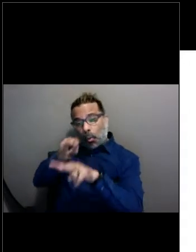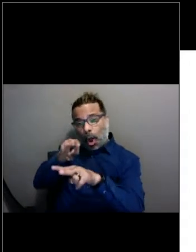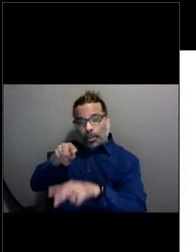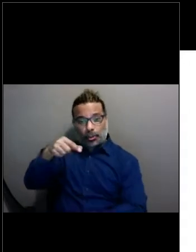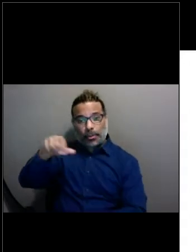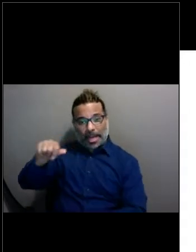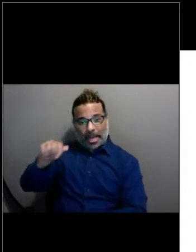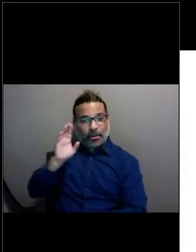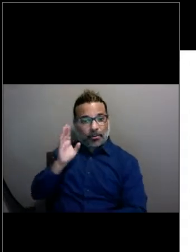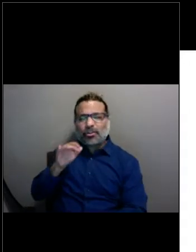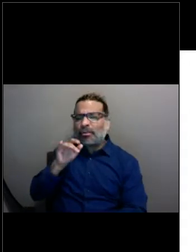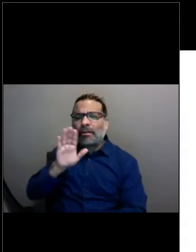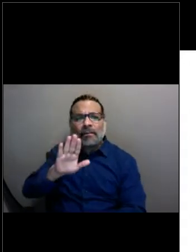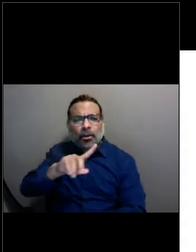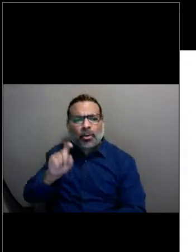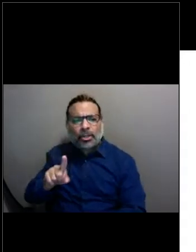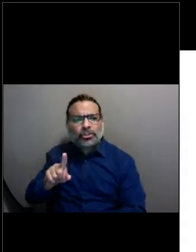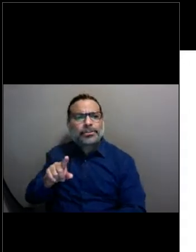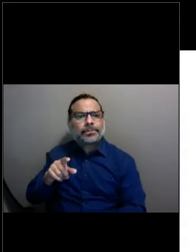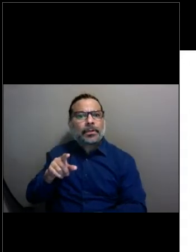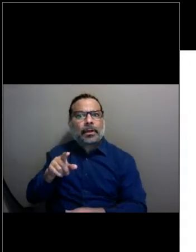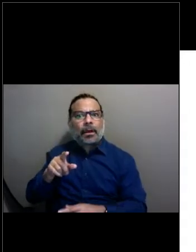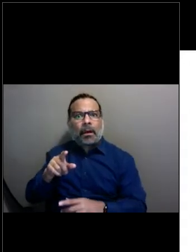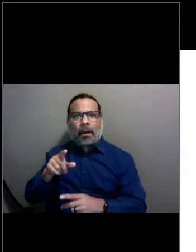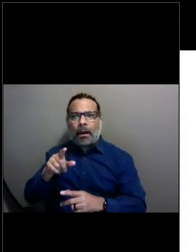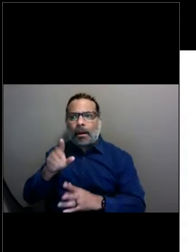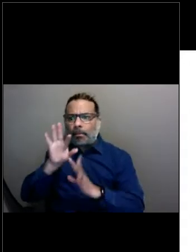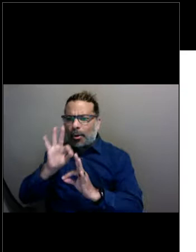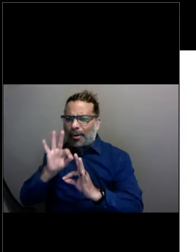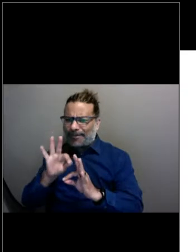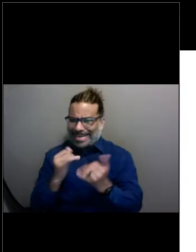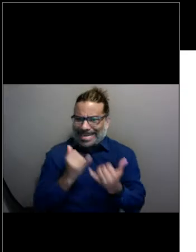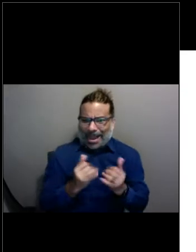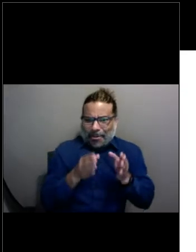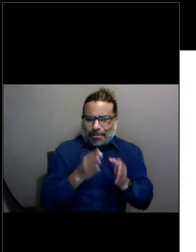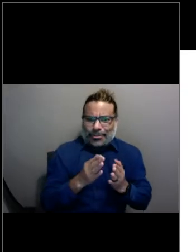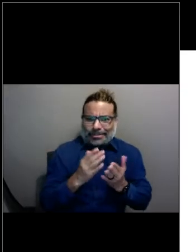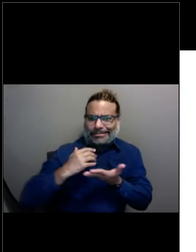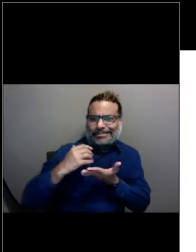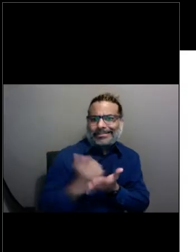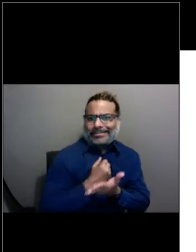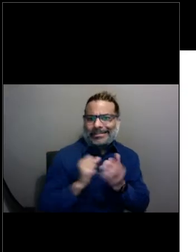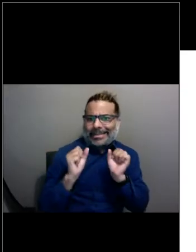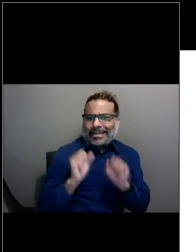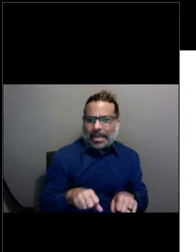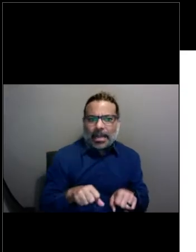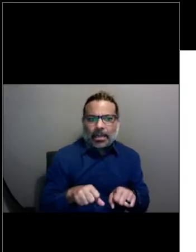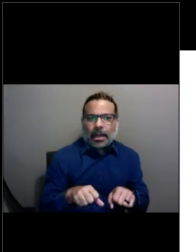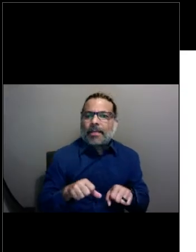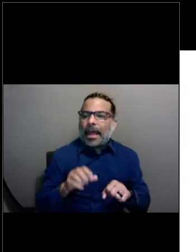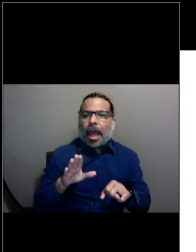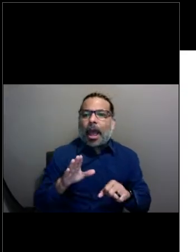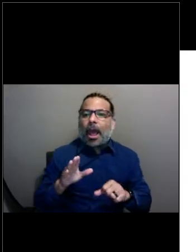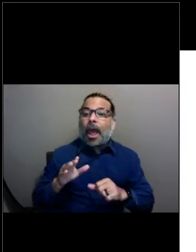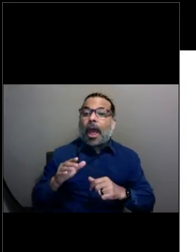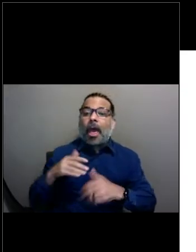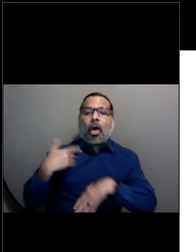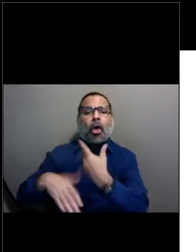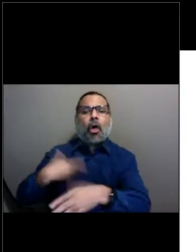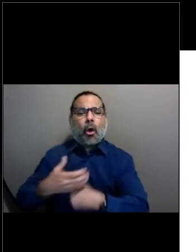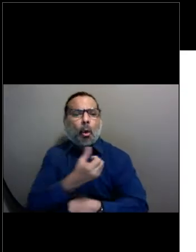so if your question seems to align very closely with one of our predetermined questions, we will interrupt ourselves to answer